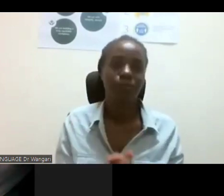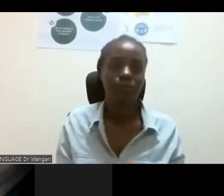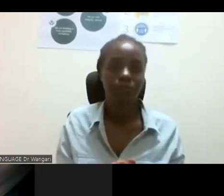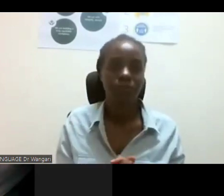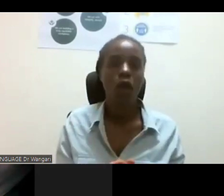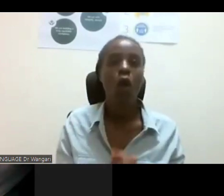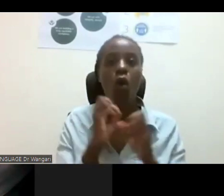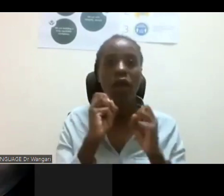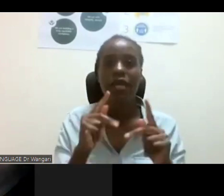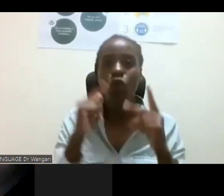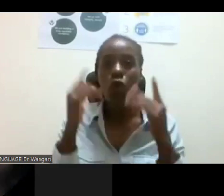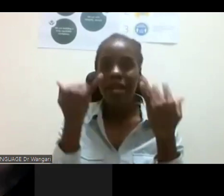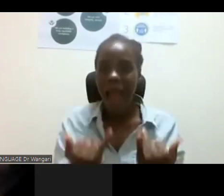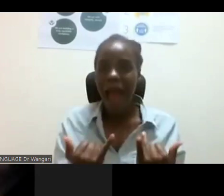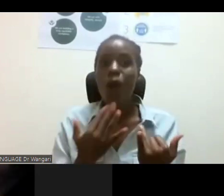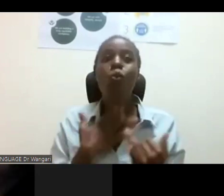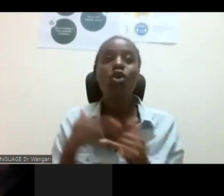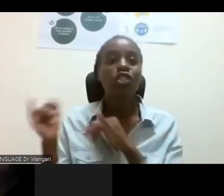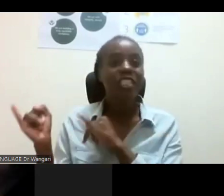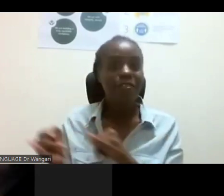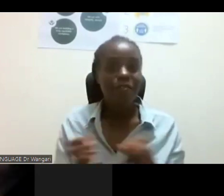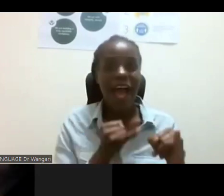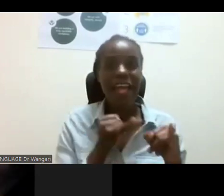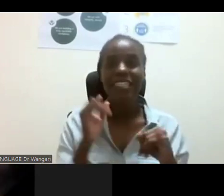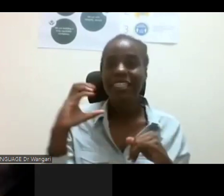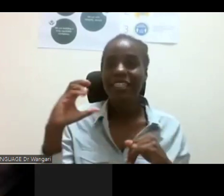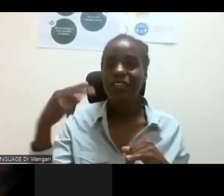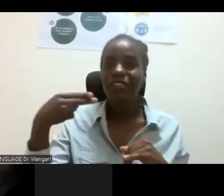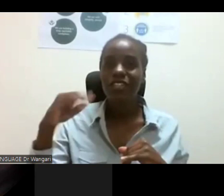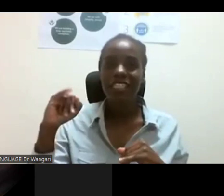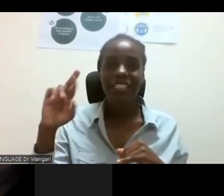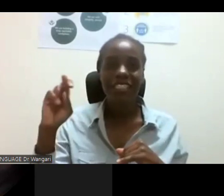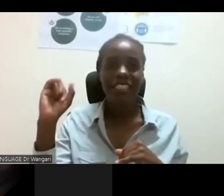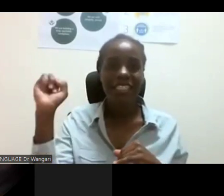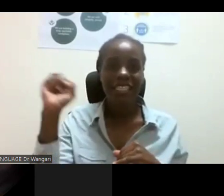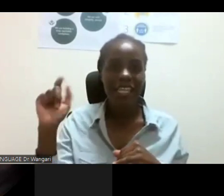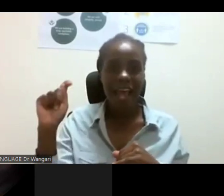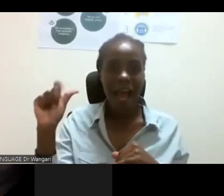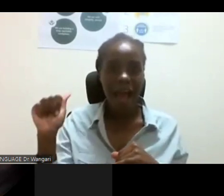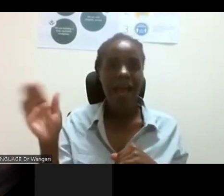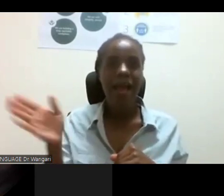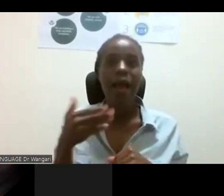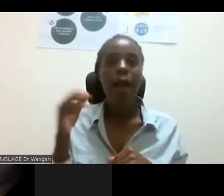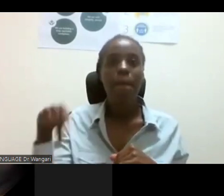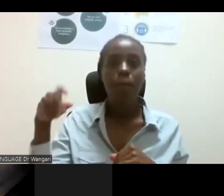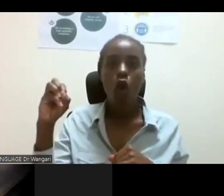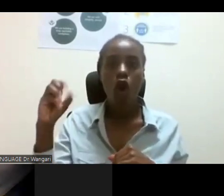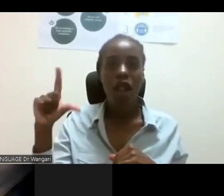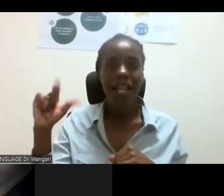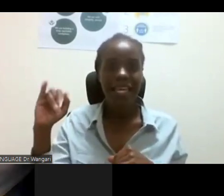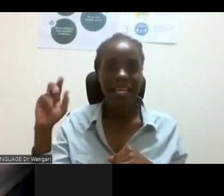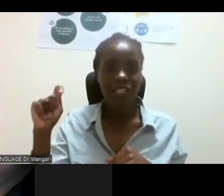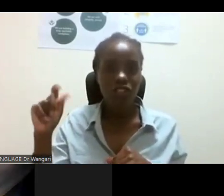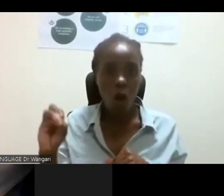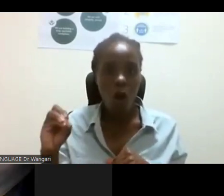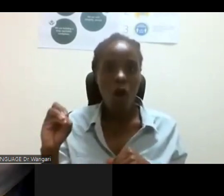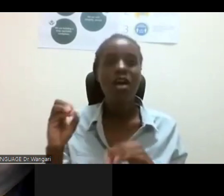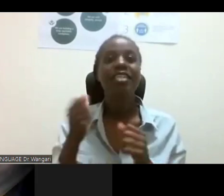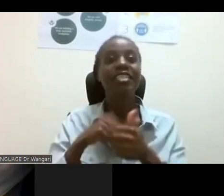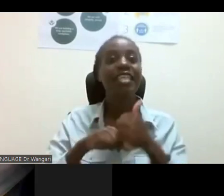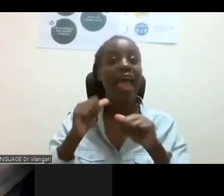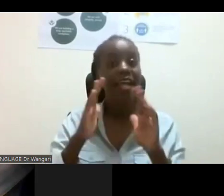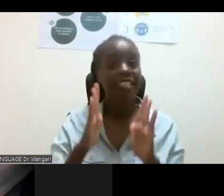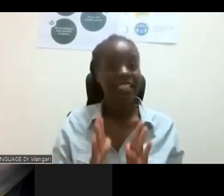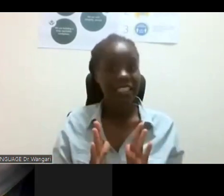like now to invite Cristina Polito, a scientist in the Department of Sexual and Reproductive Health and Research at WHO